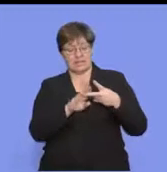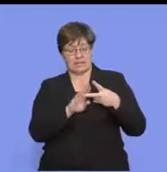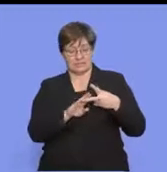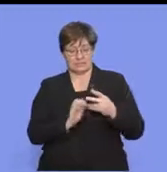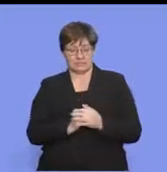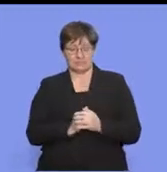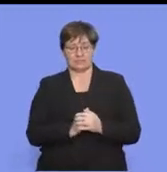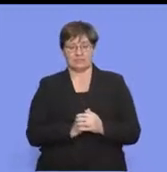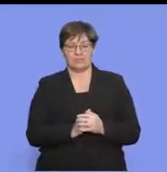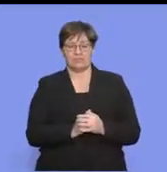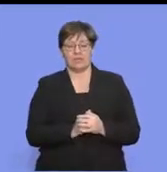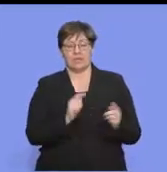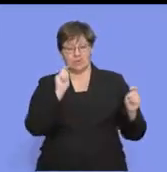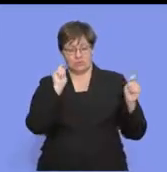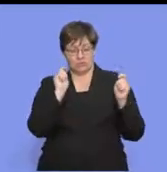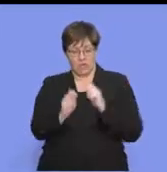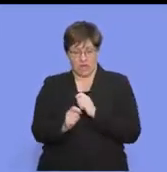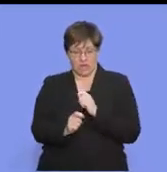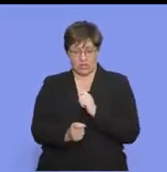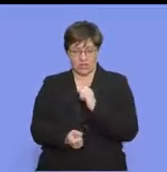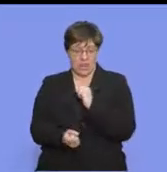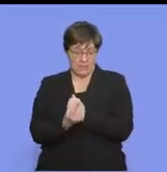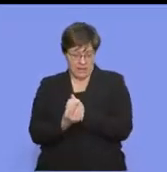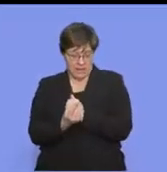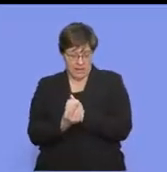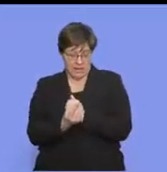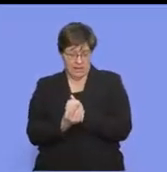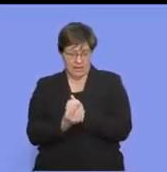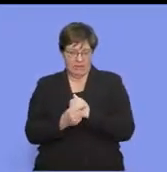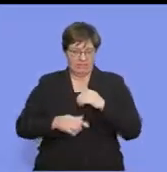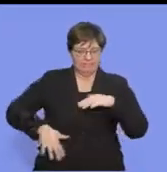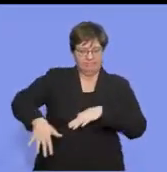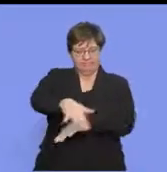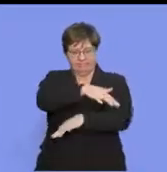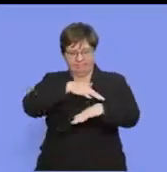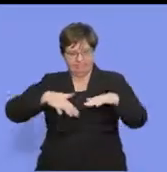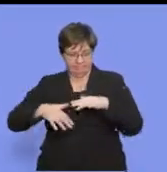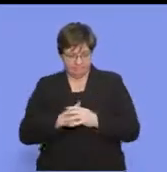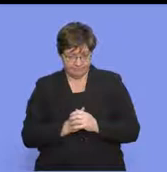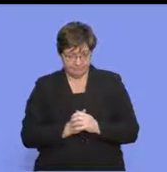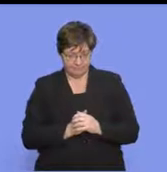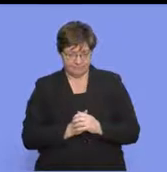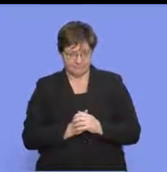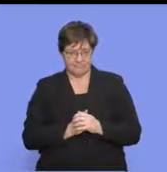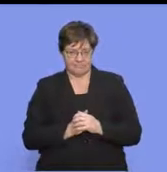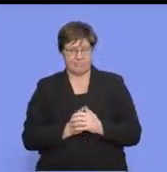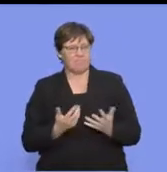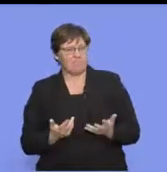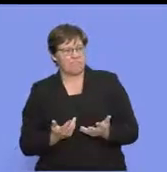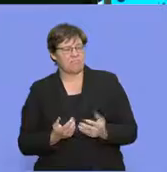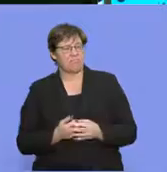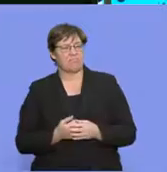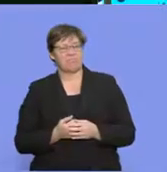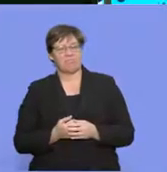All right, so when there's a change, so that's important, as soon as there's a change in the environmental conditions. So as